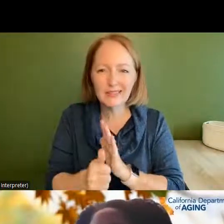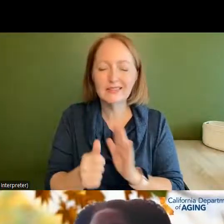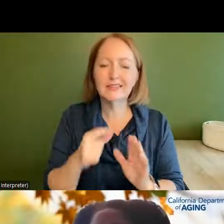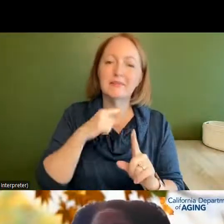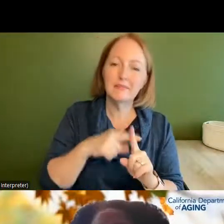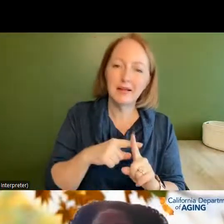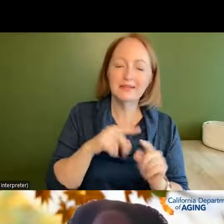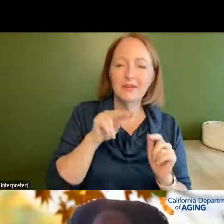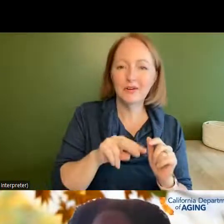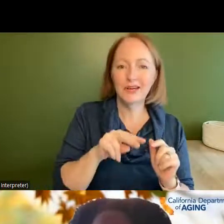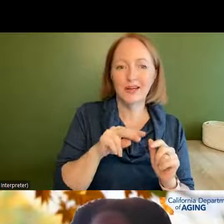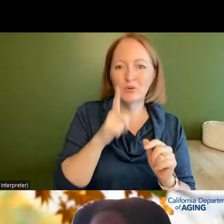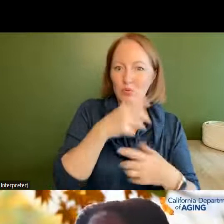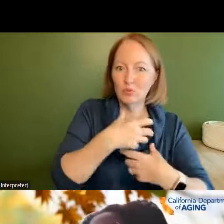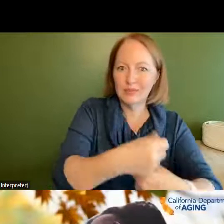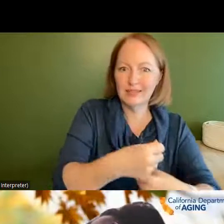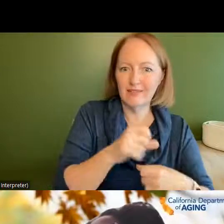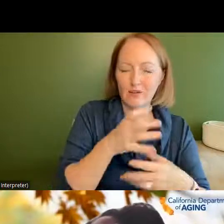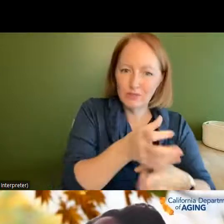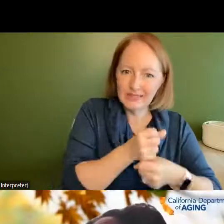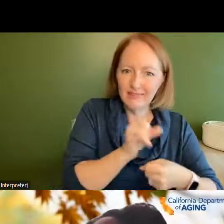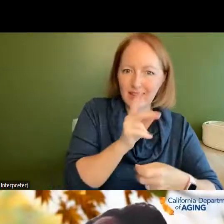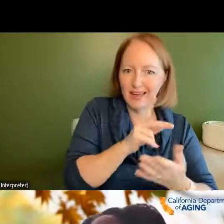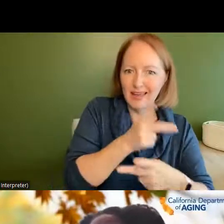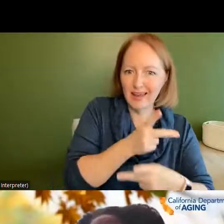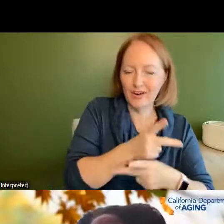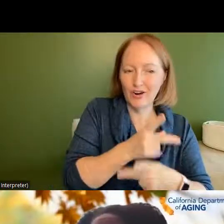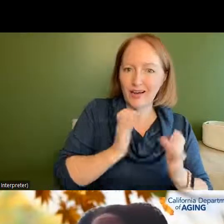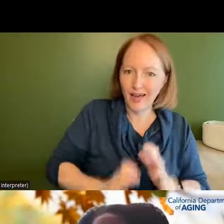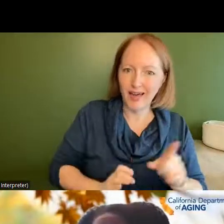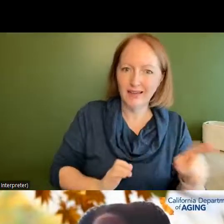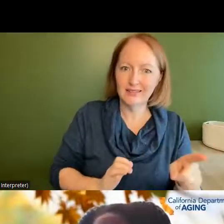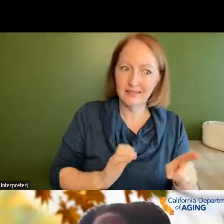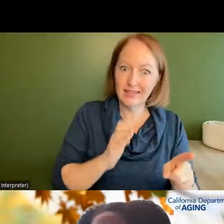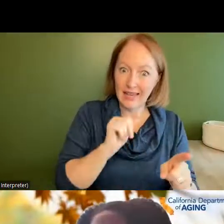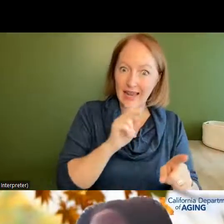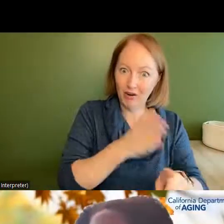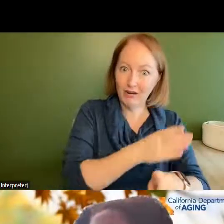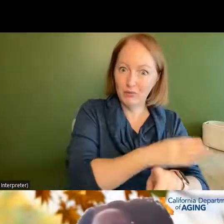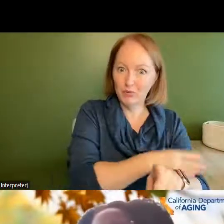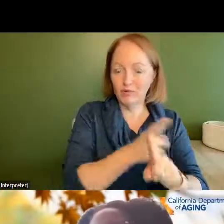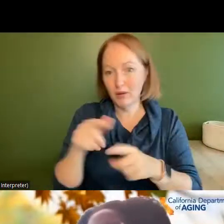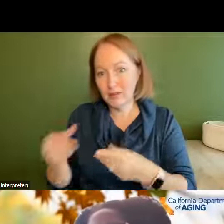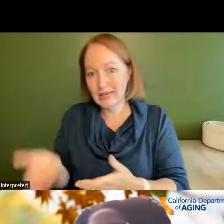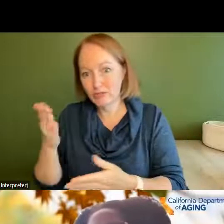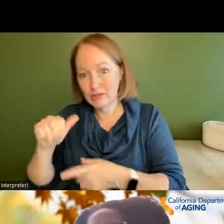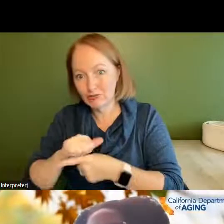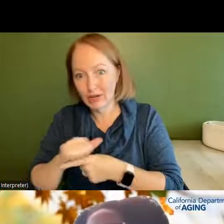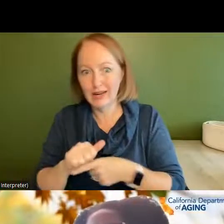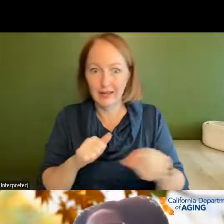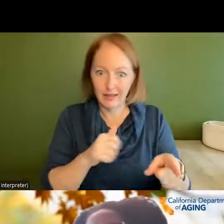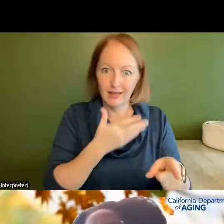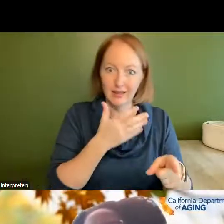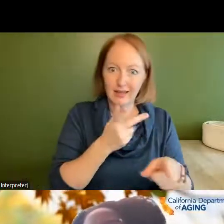want to look at the recipients of care and look to see if their quality of care has improved. If you remember back